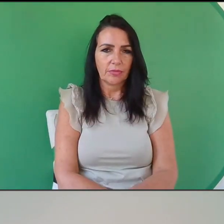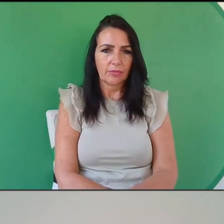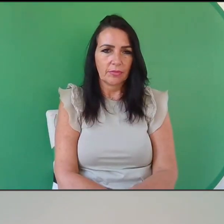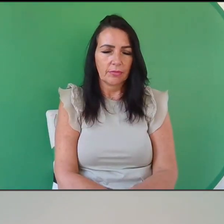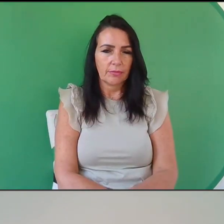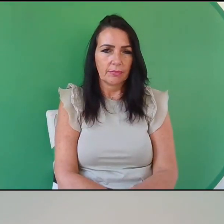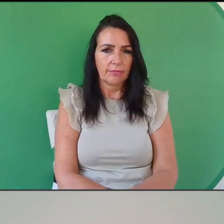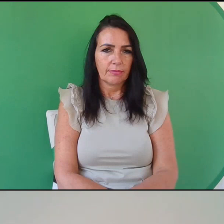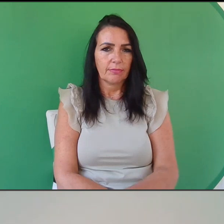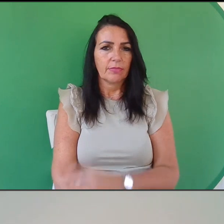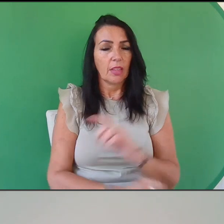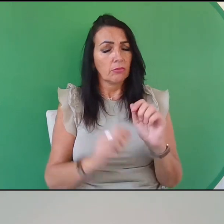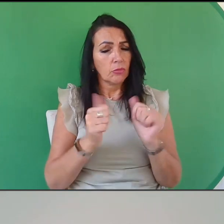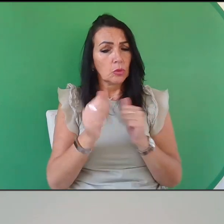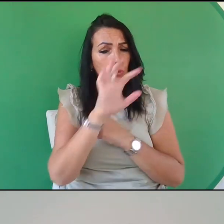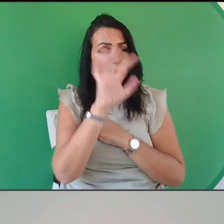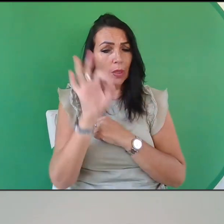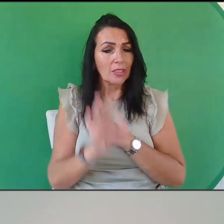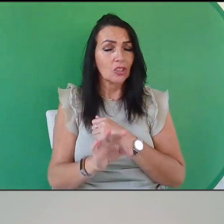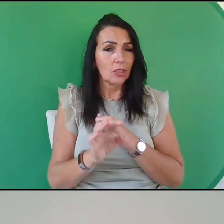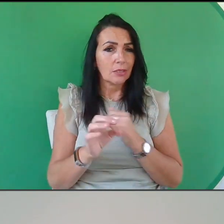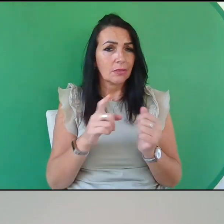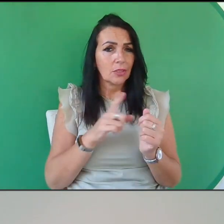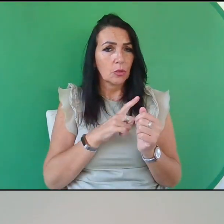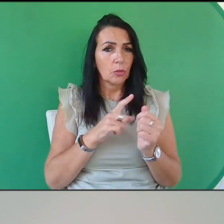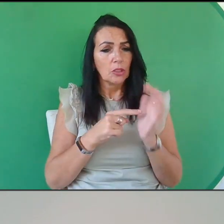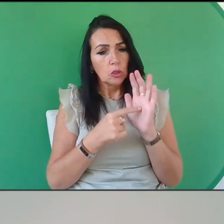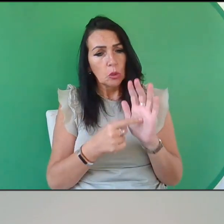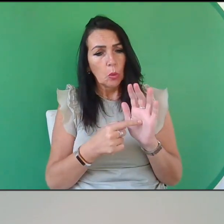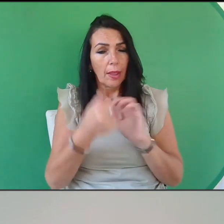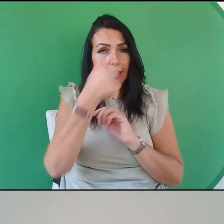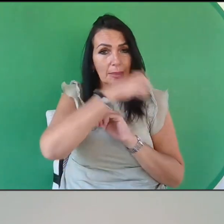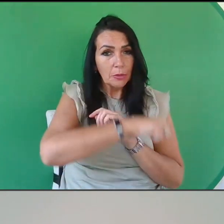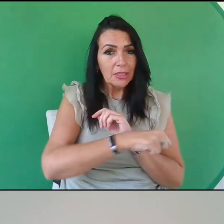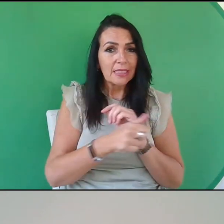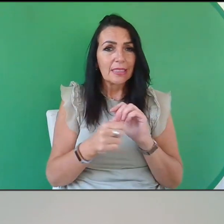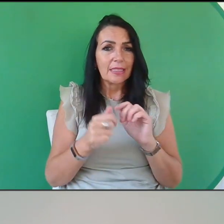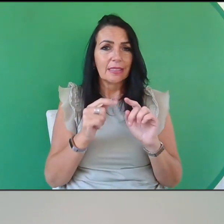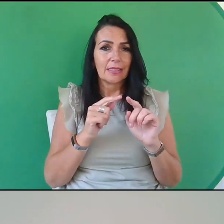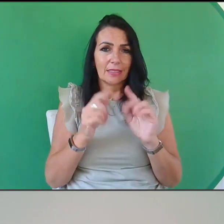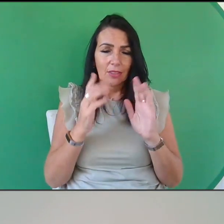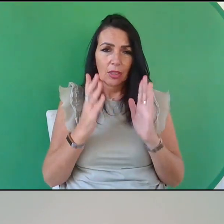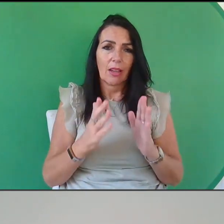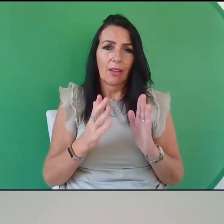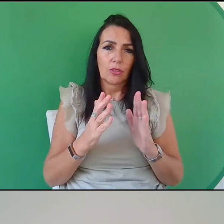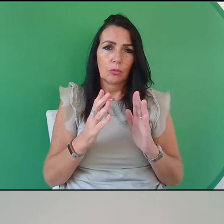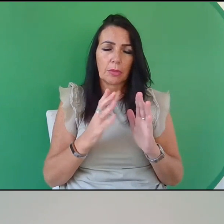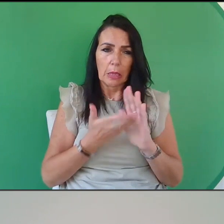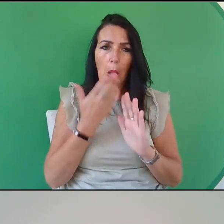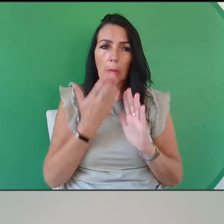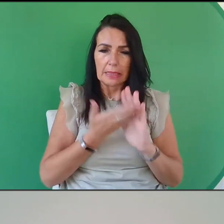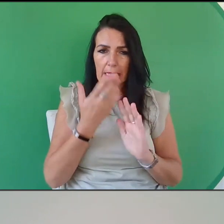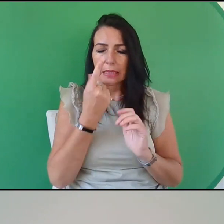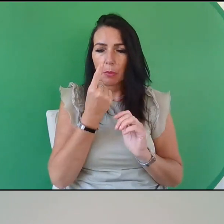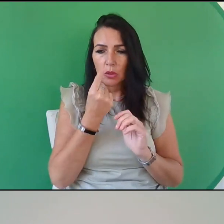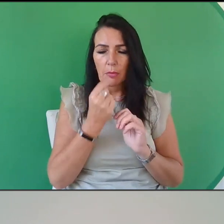Yeah, so that's a really good question, because obviously if you're trying to show expertise, you do need to keep yourself as up to date as